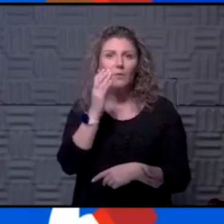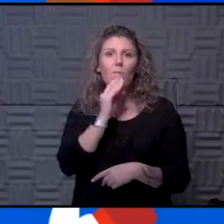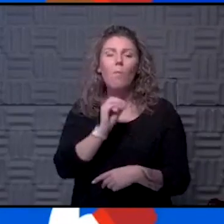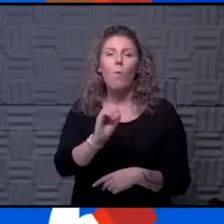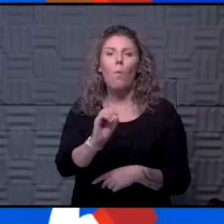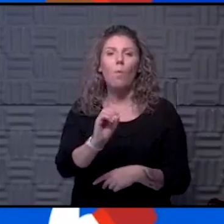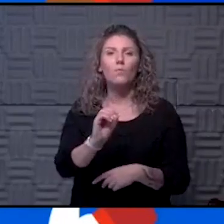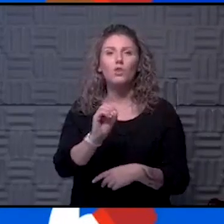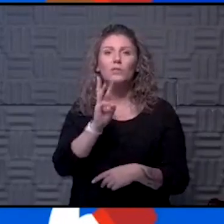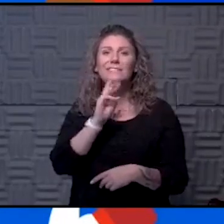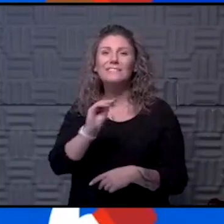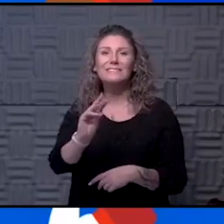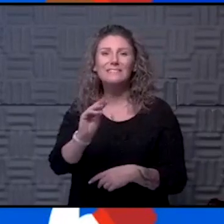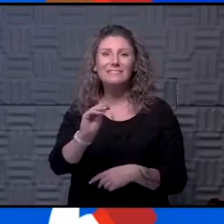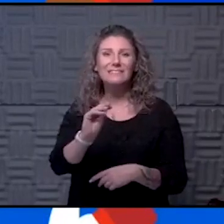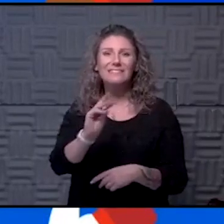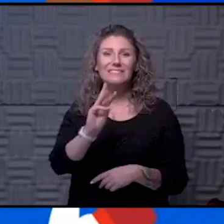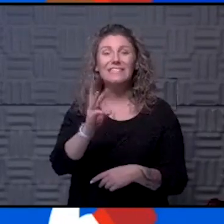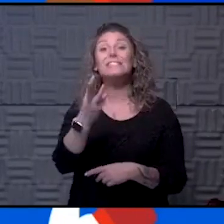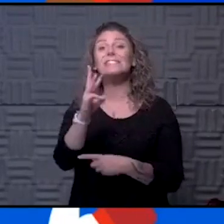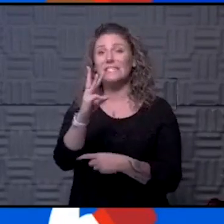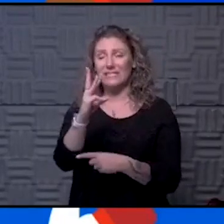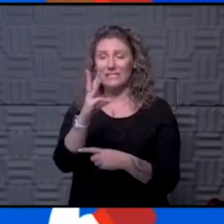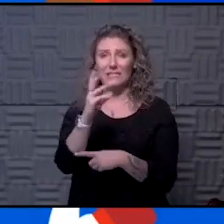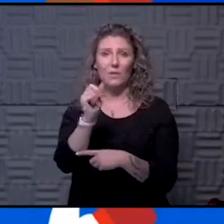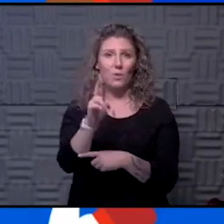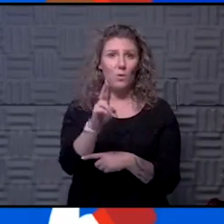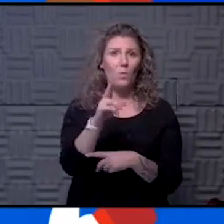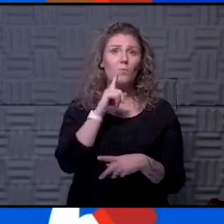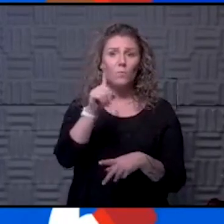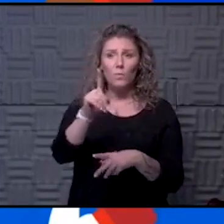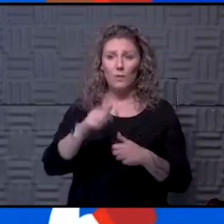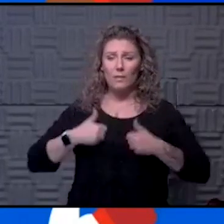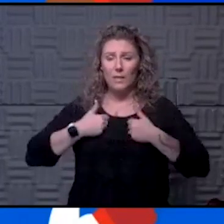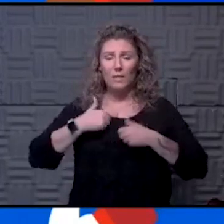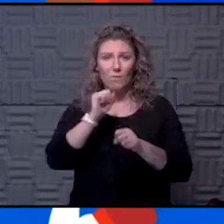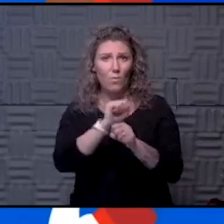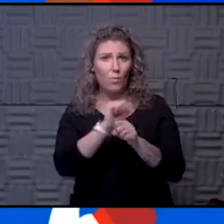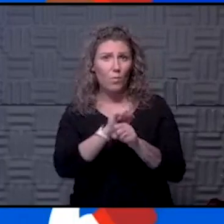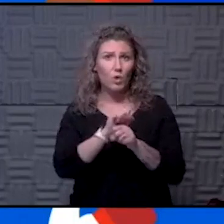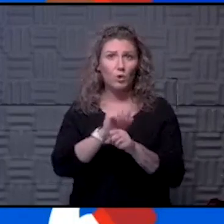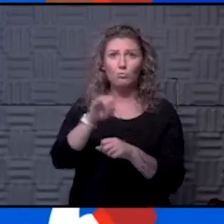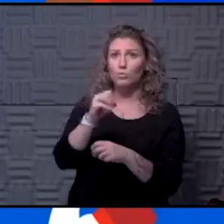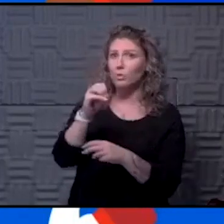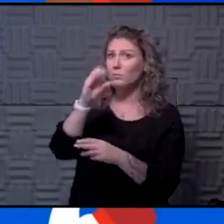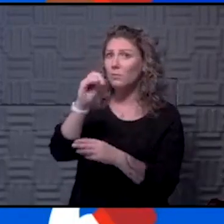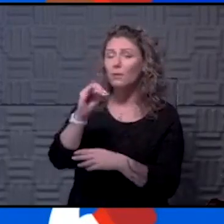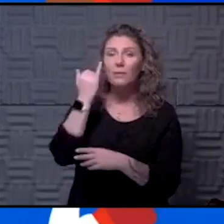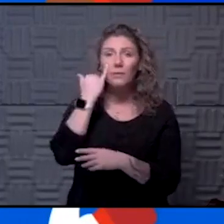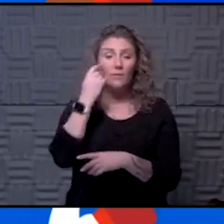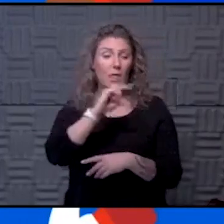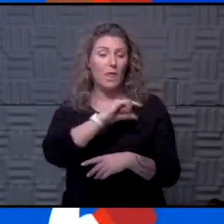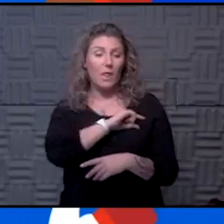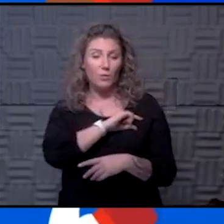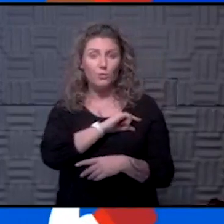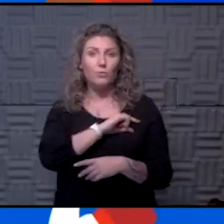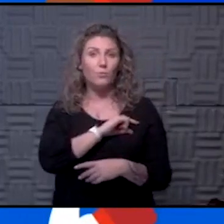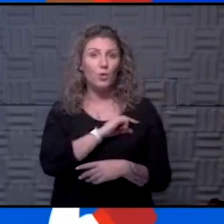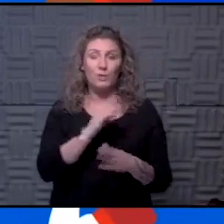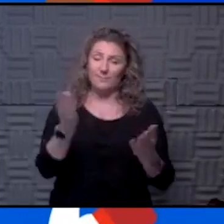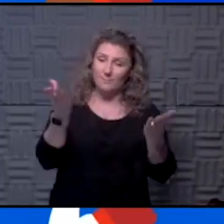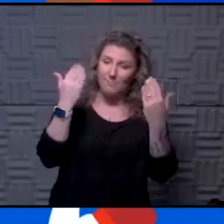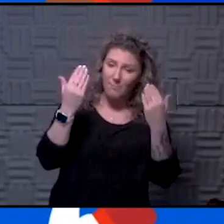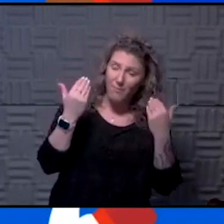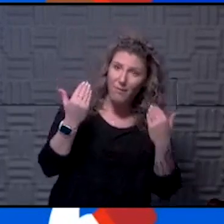you qualify. If you live or work in Johnson County, so if you are eligible, it's pretty much come one,